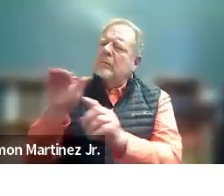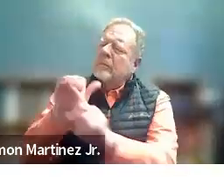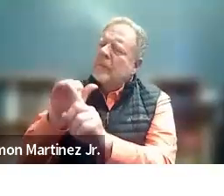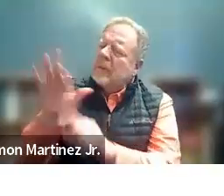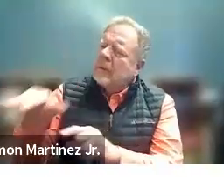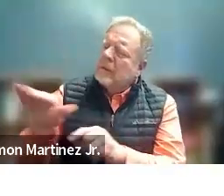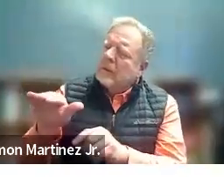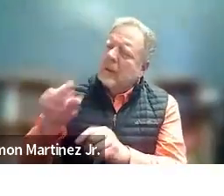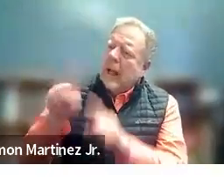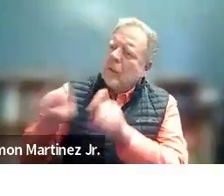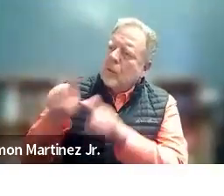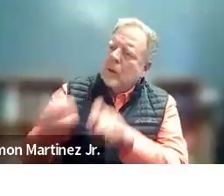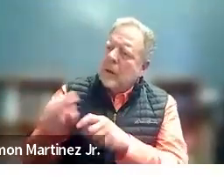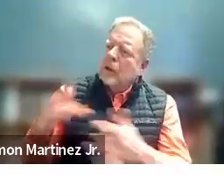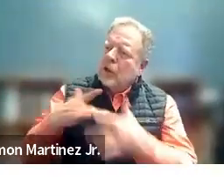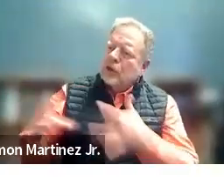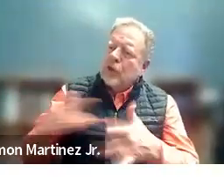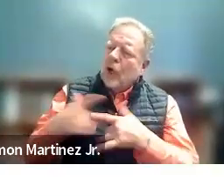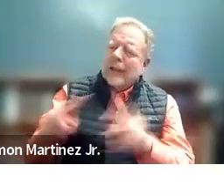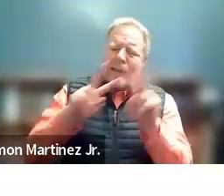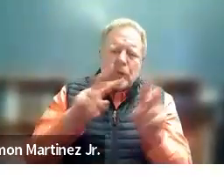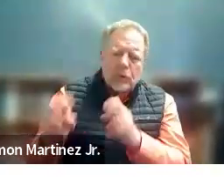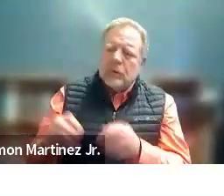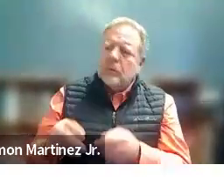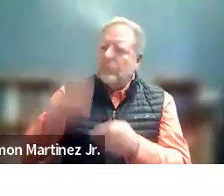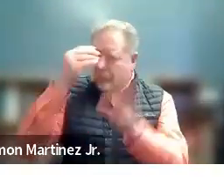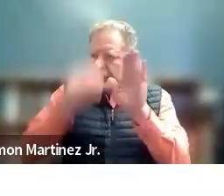first and they'll bring concerns to our